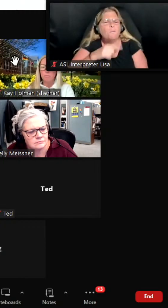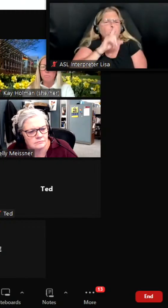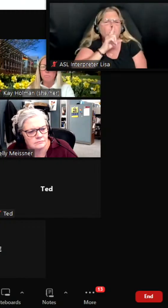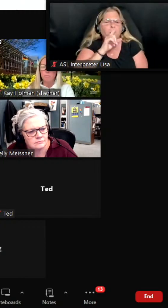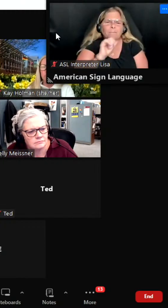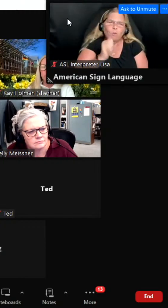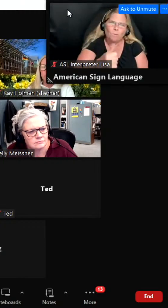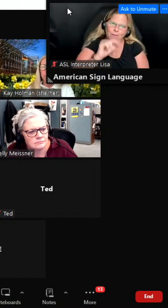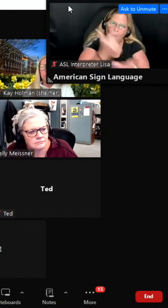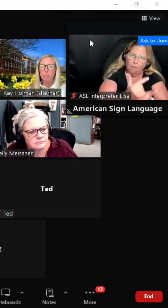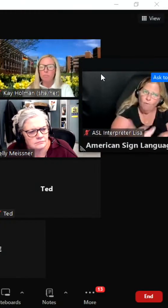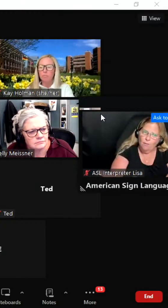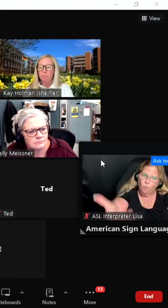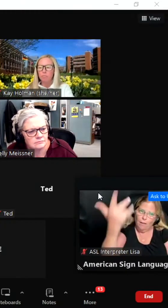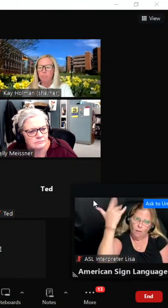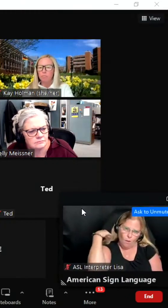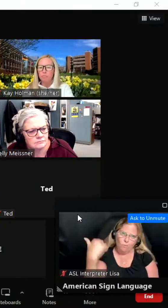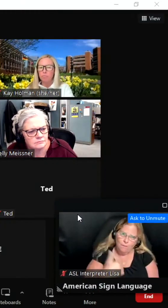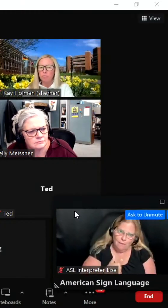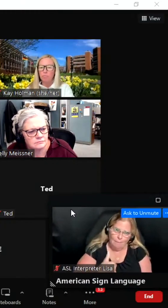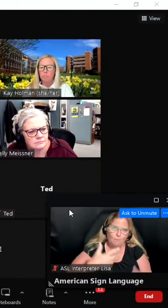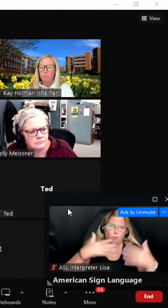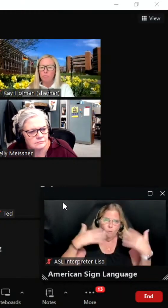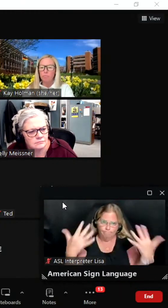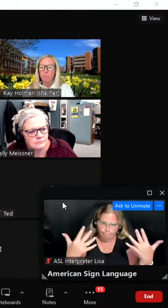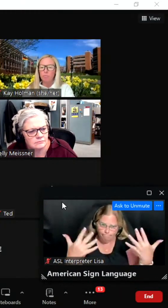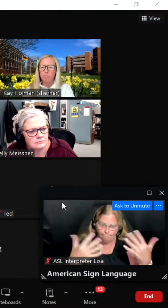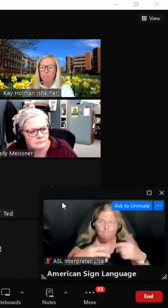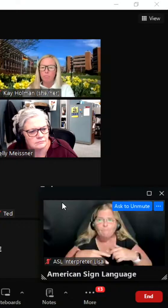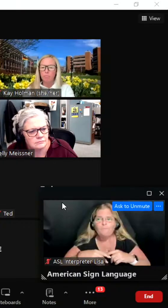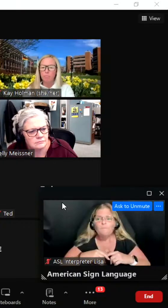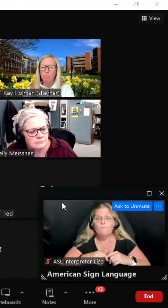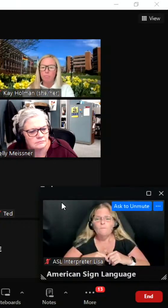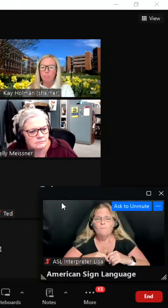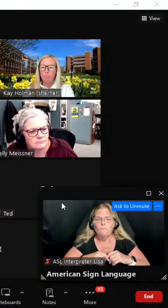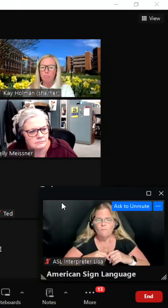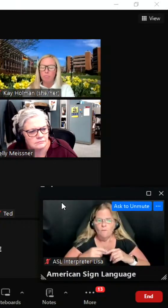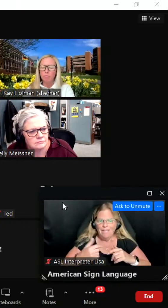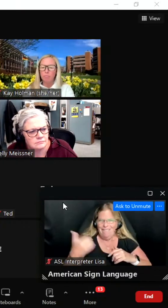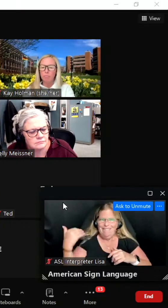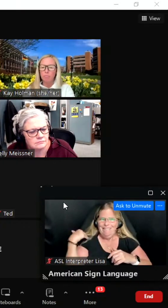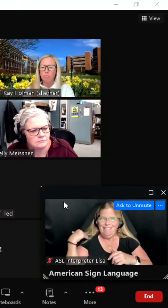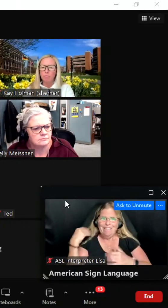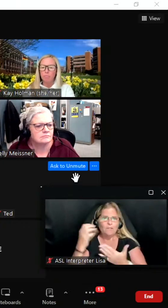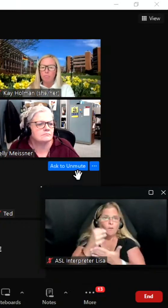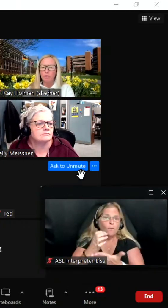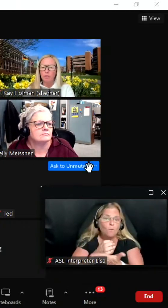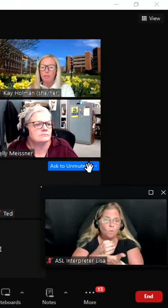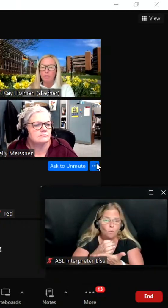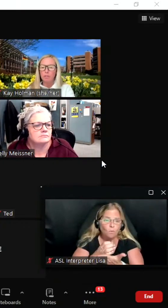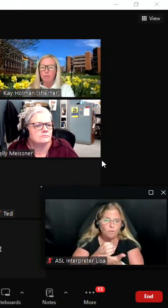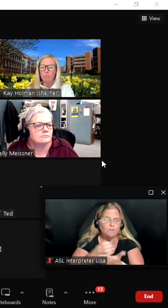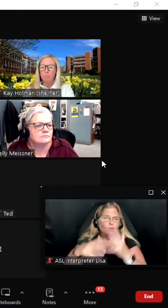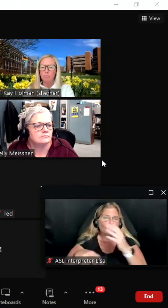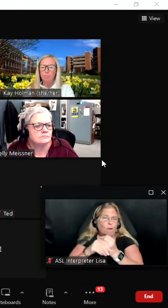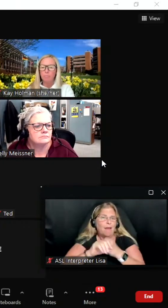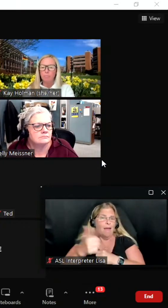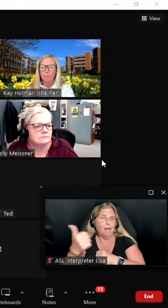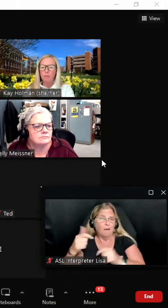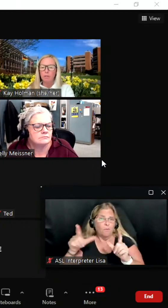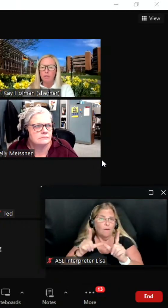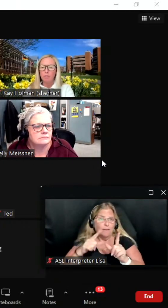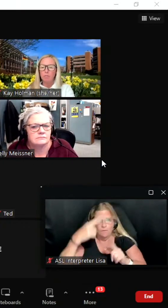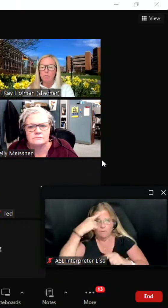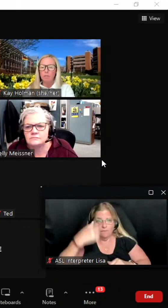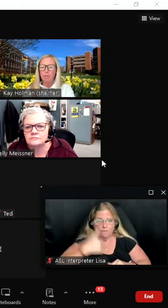graduated a long time ago, but I took this last class to add another licensure, and